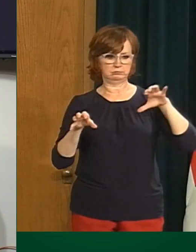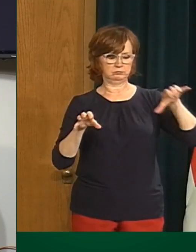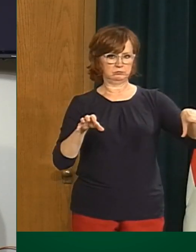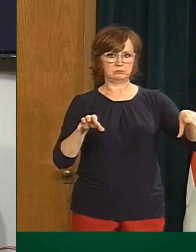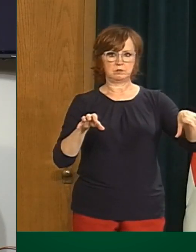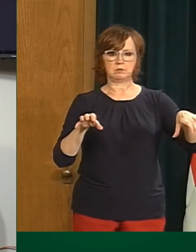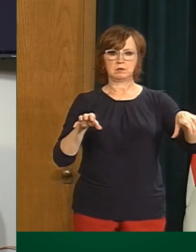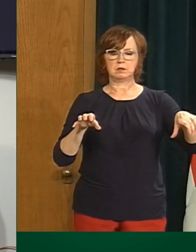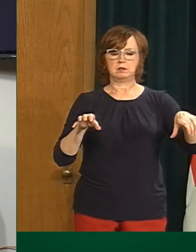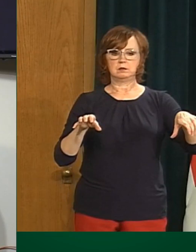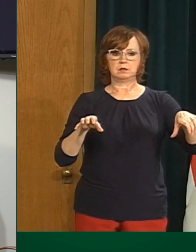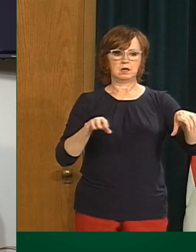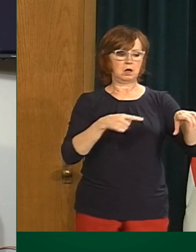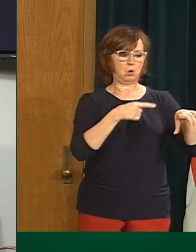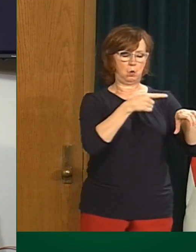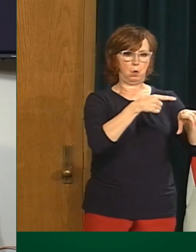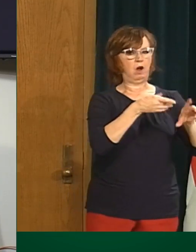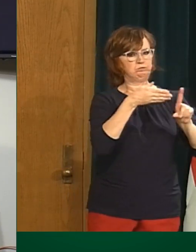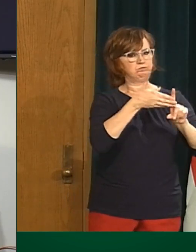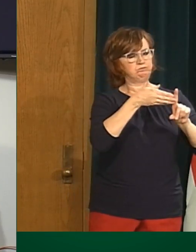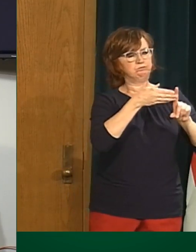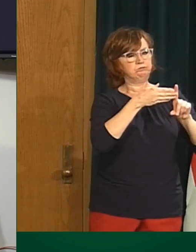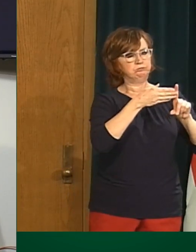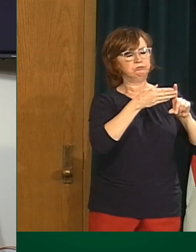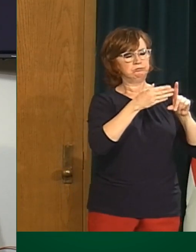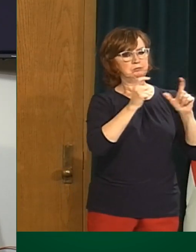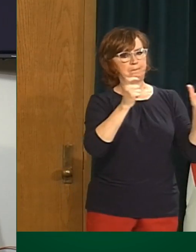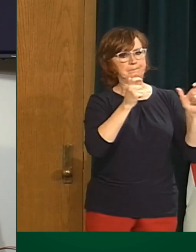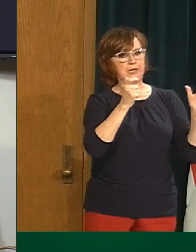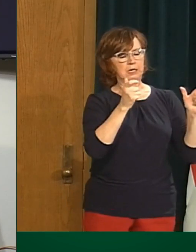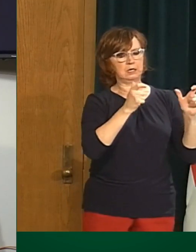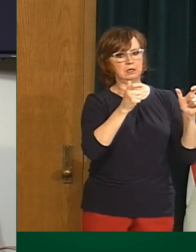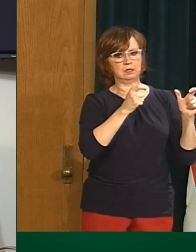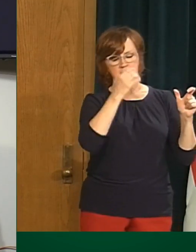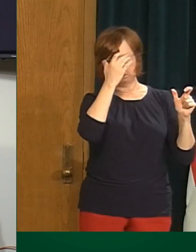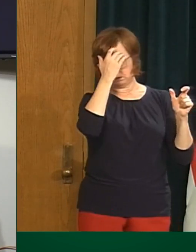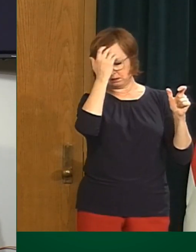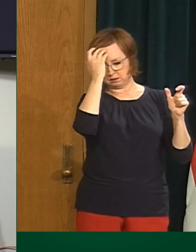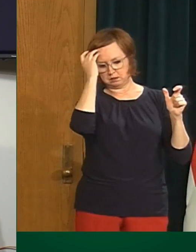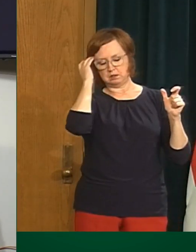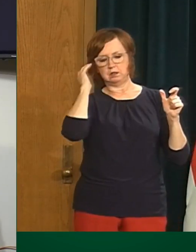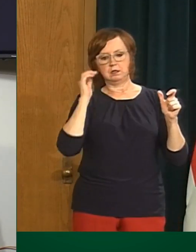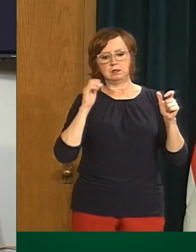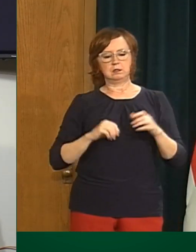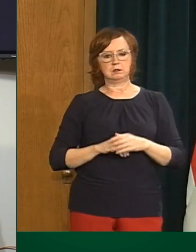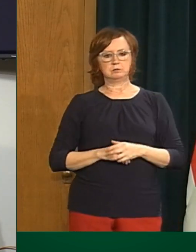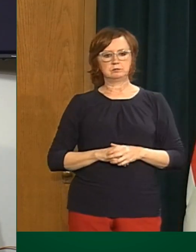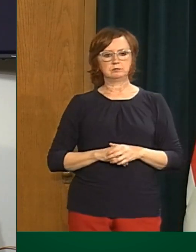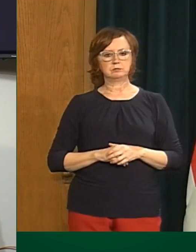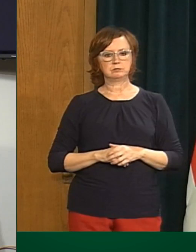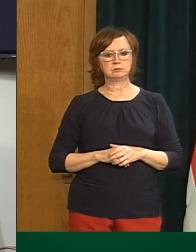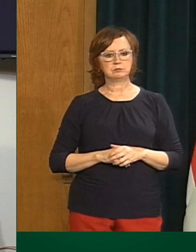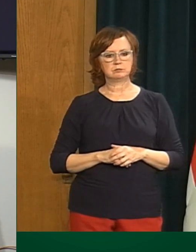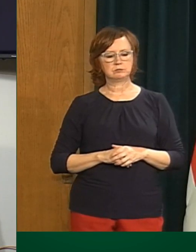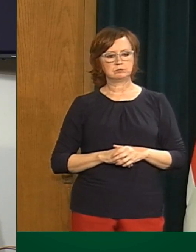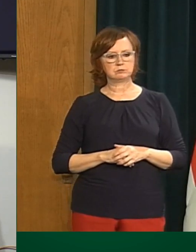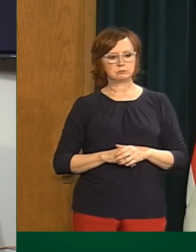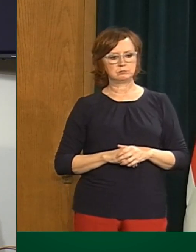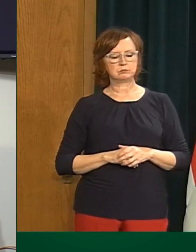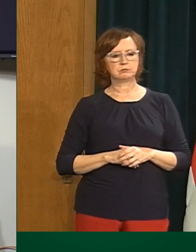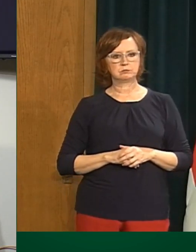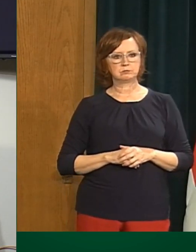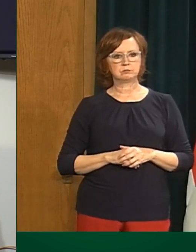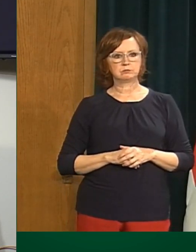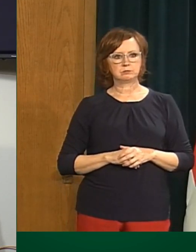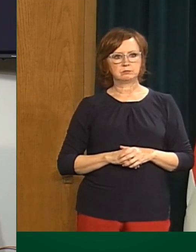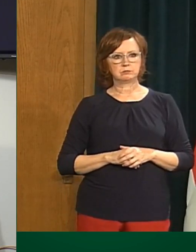everyone, and a very specific site was set up in the inner city core, which is readily accessible. It's within walking distance